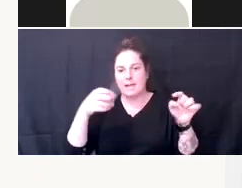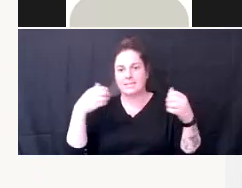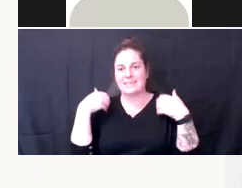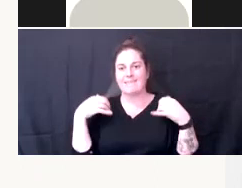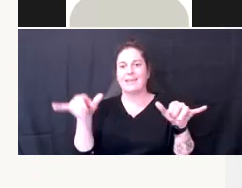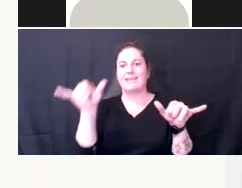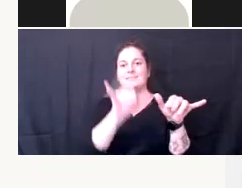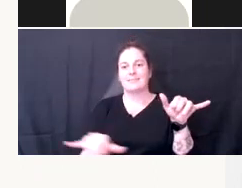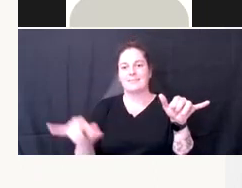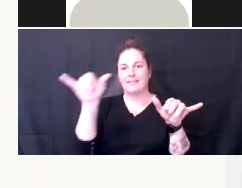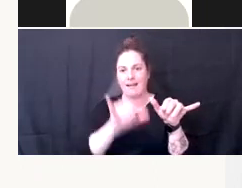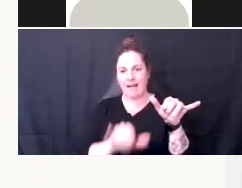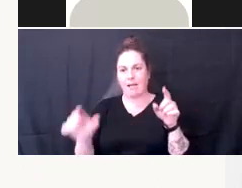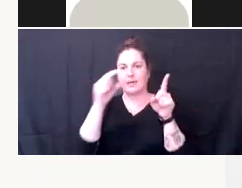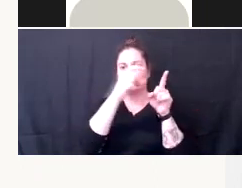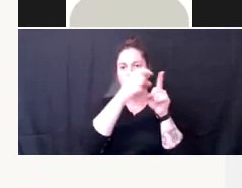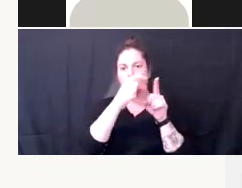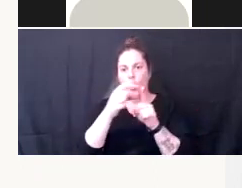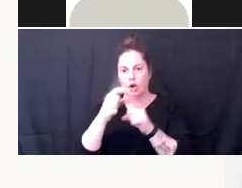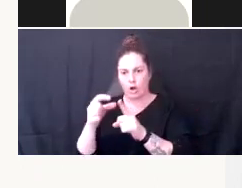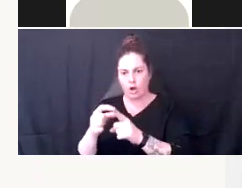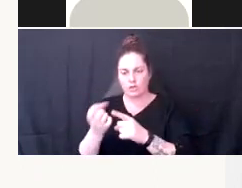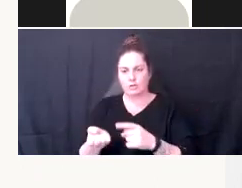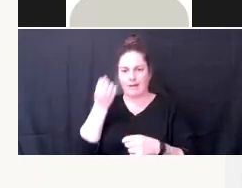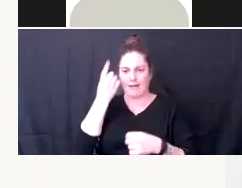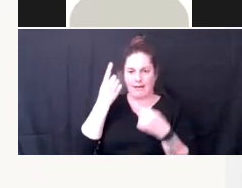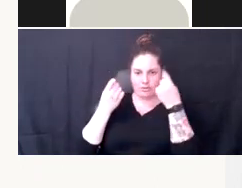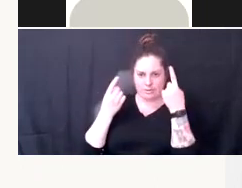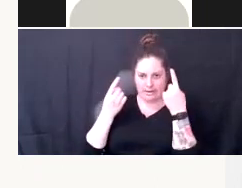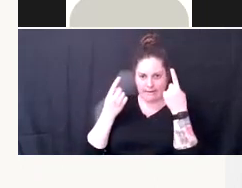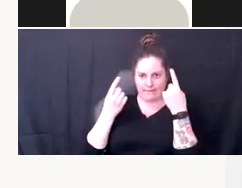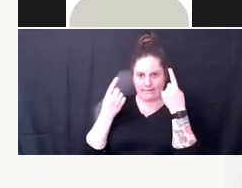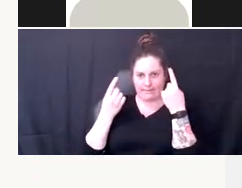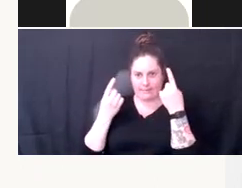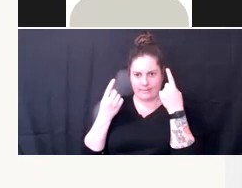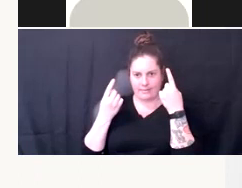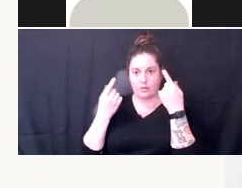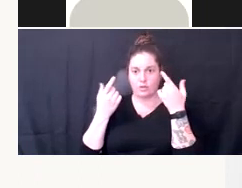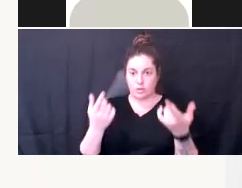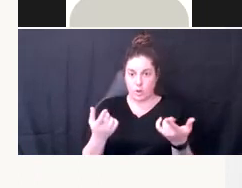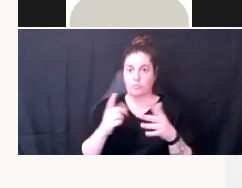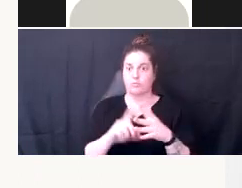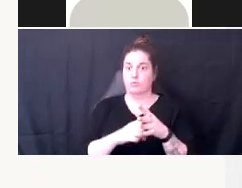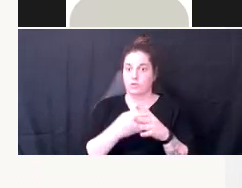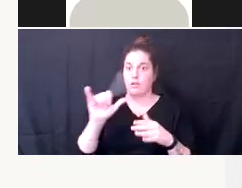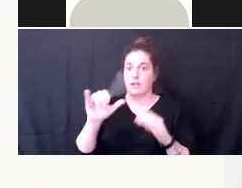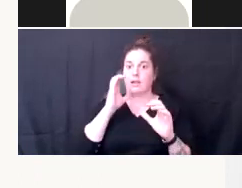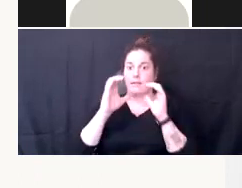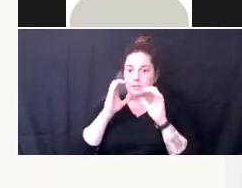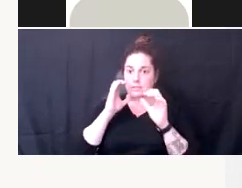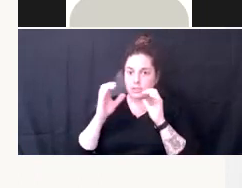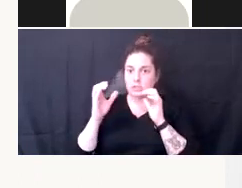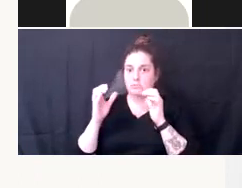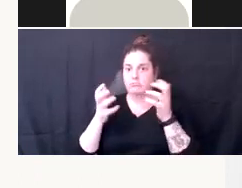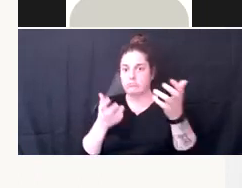way of understanding each other. And so to facilitate that understanding, we